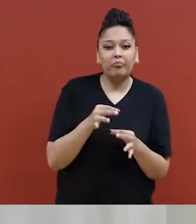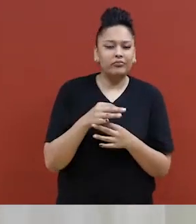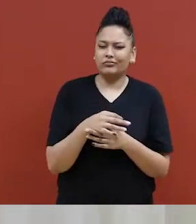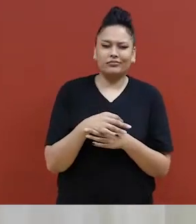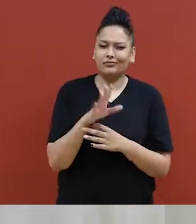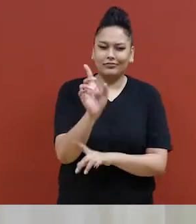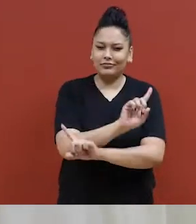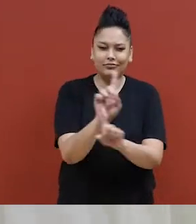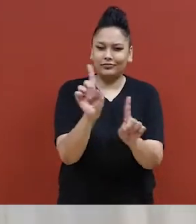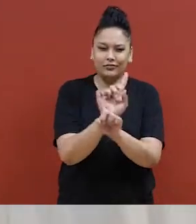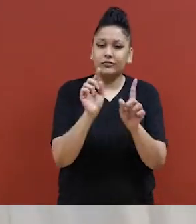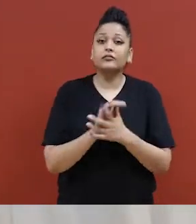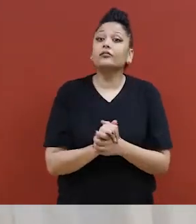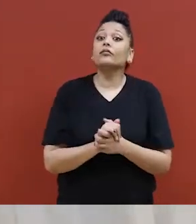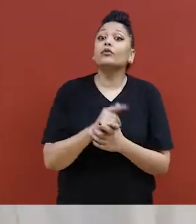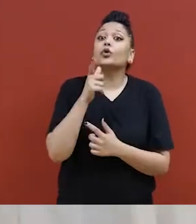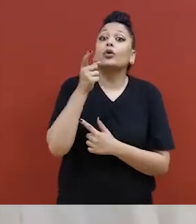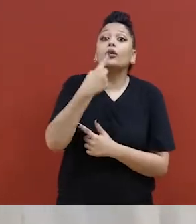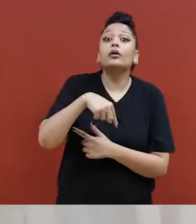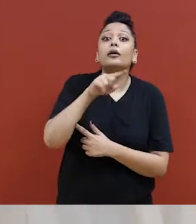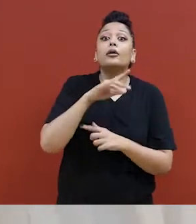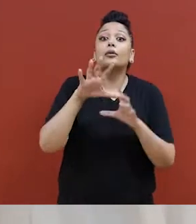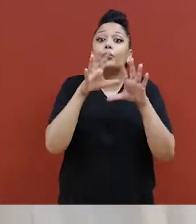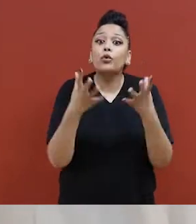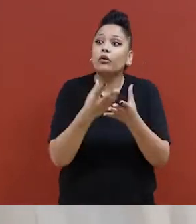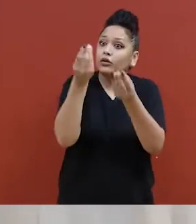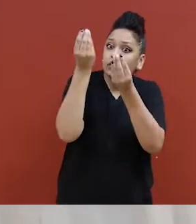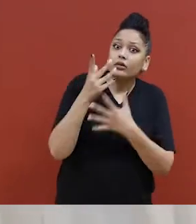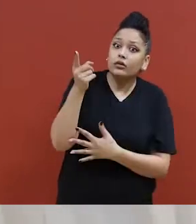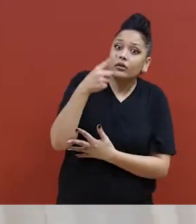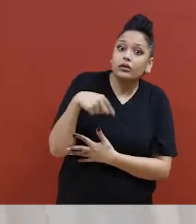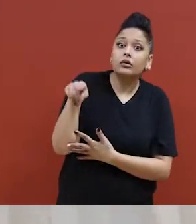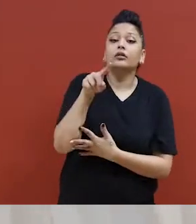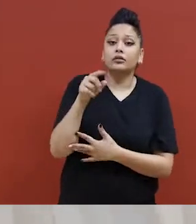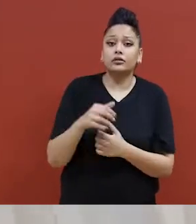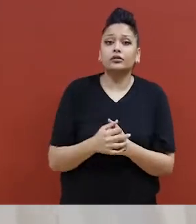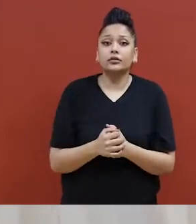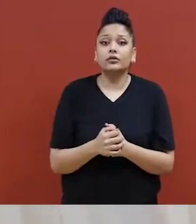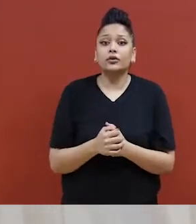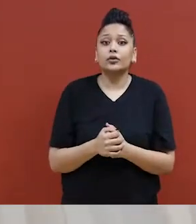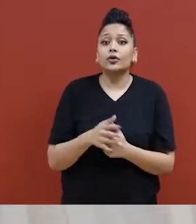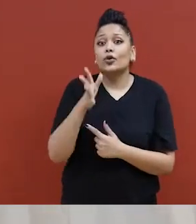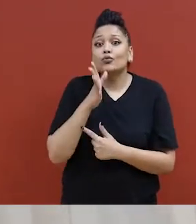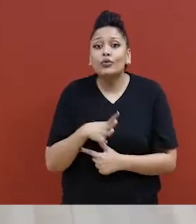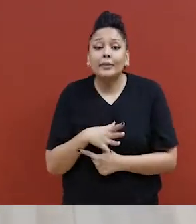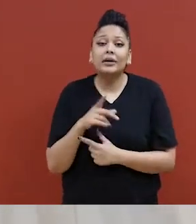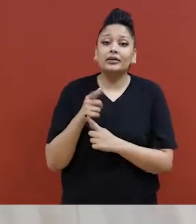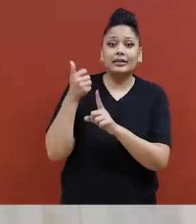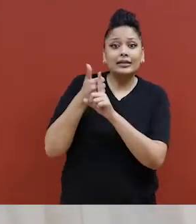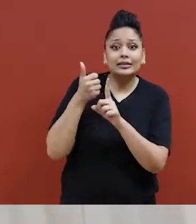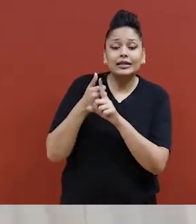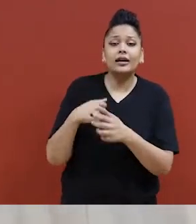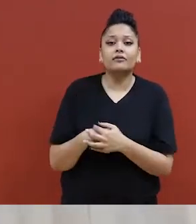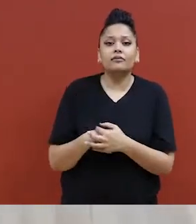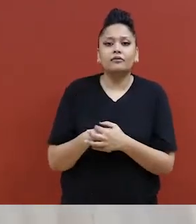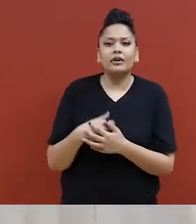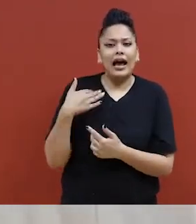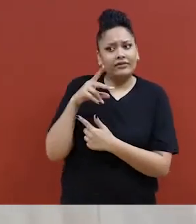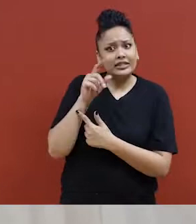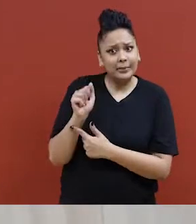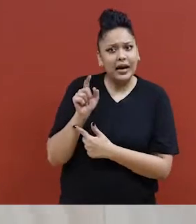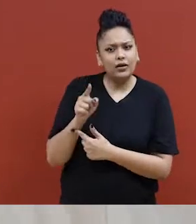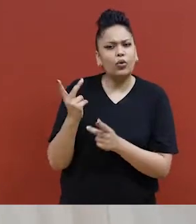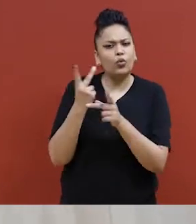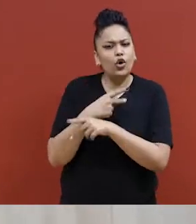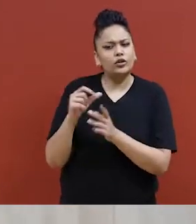as women and girls, and certainly who the world tells, what the world tells women who are